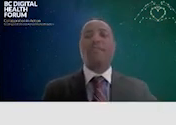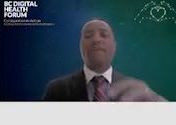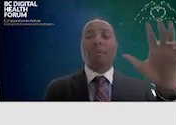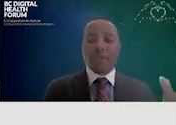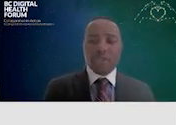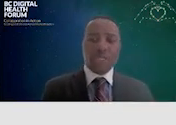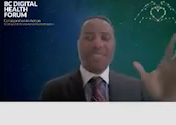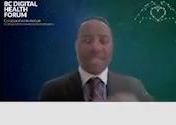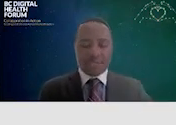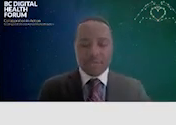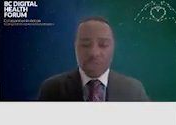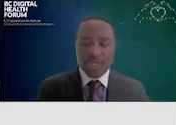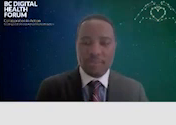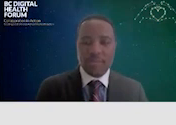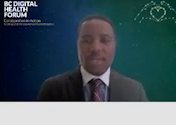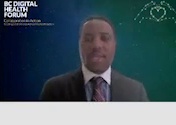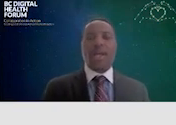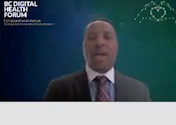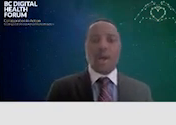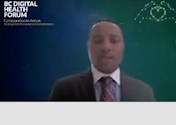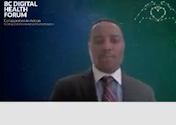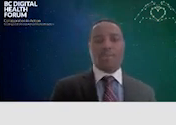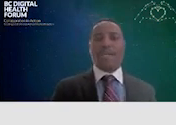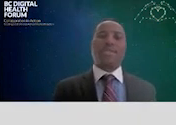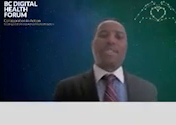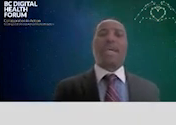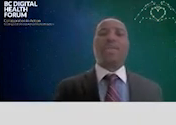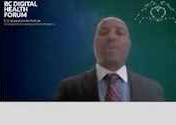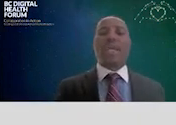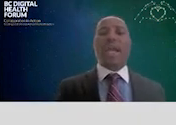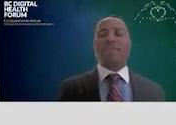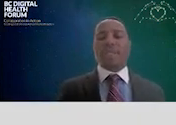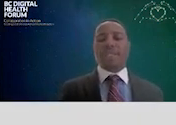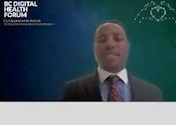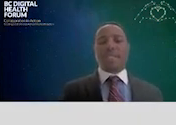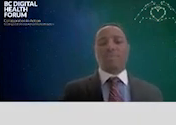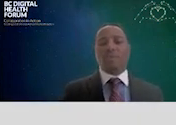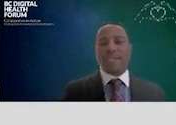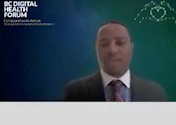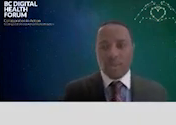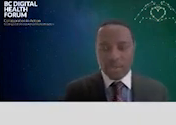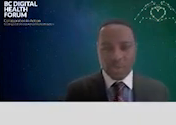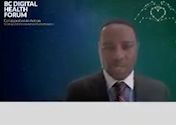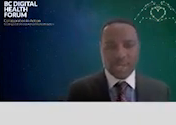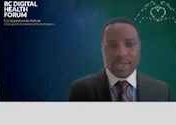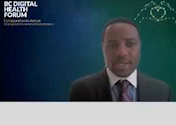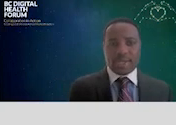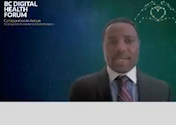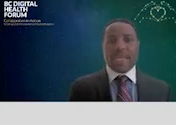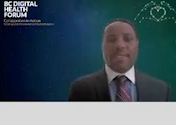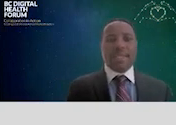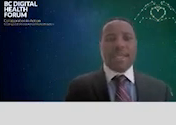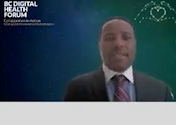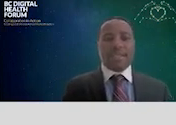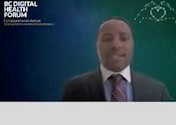component of the Provincial Attachment System. On the provider side, we have the clinic provider registry. And